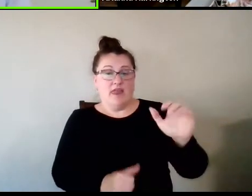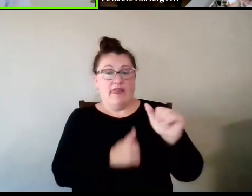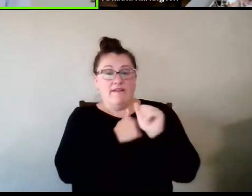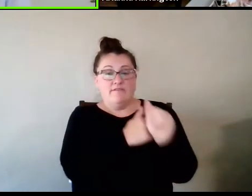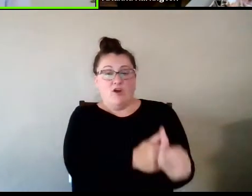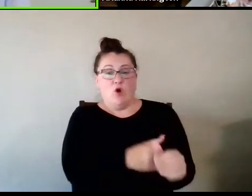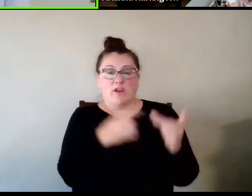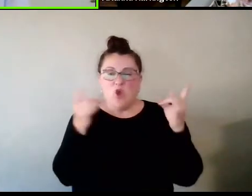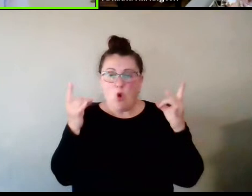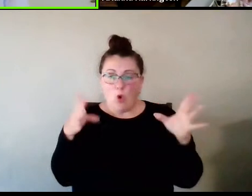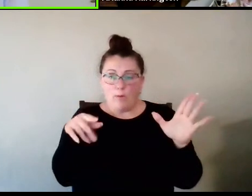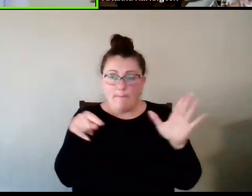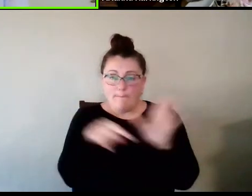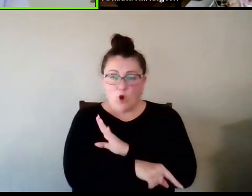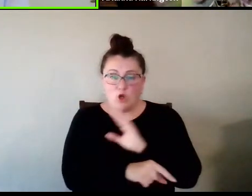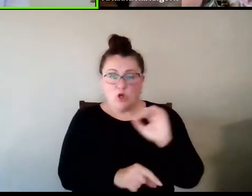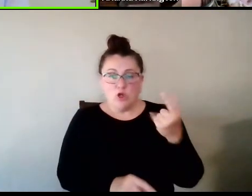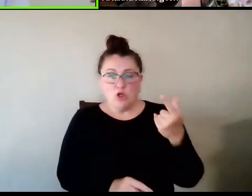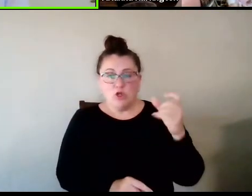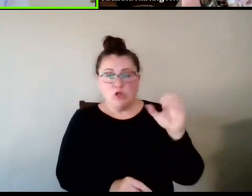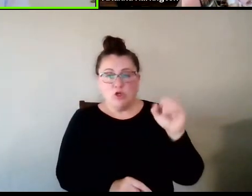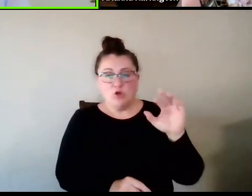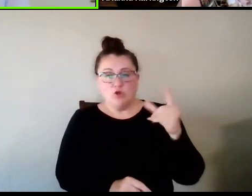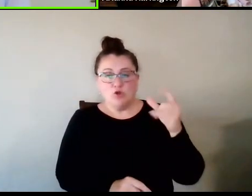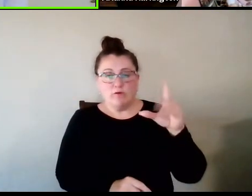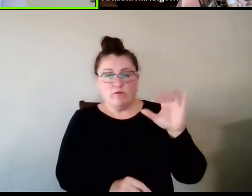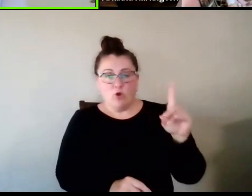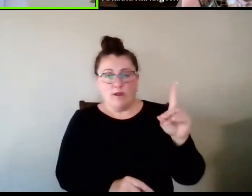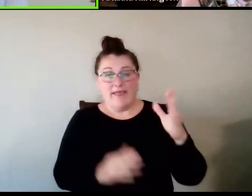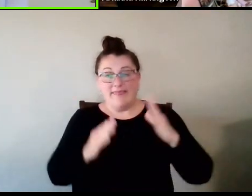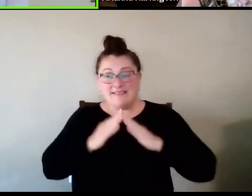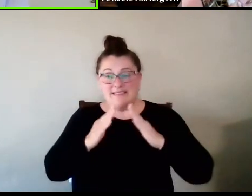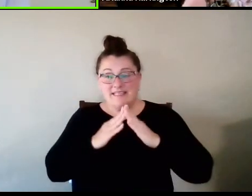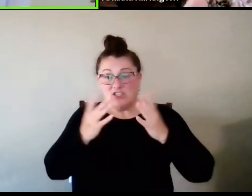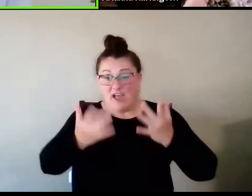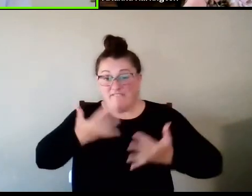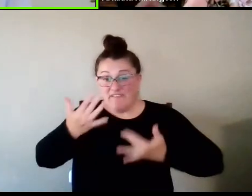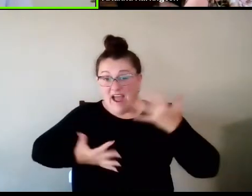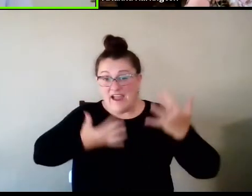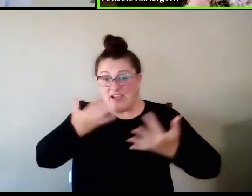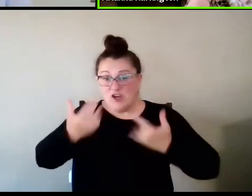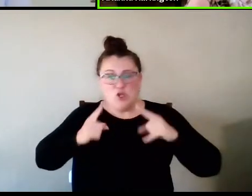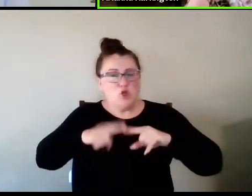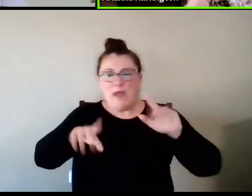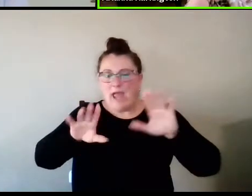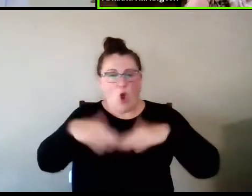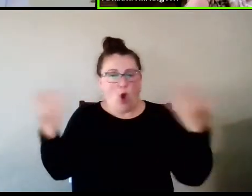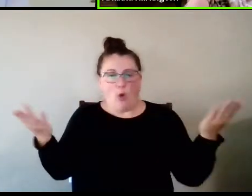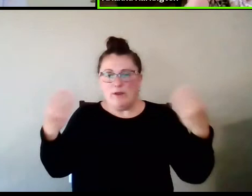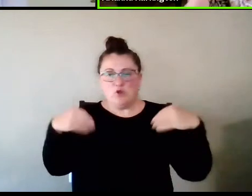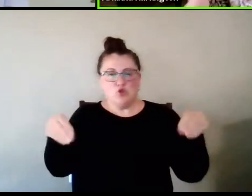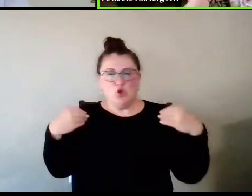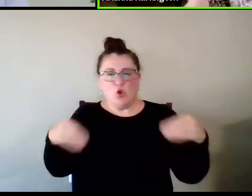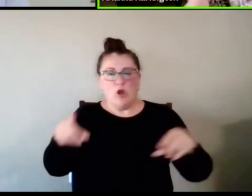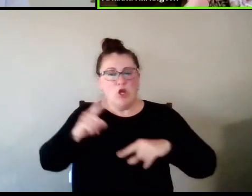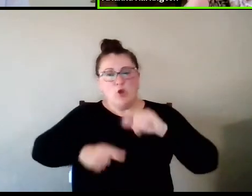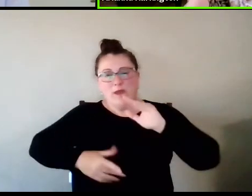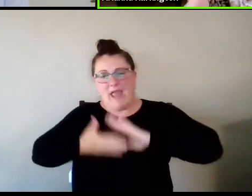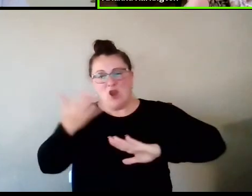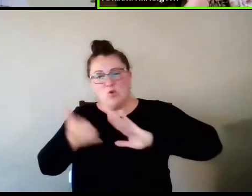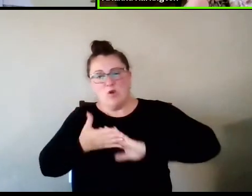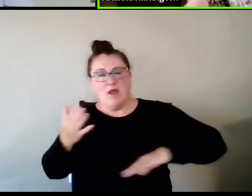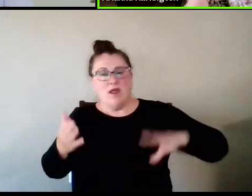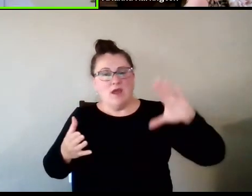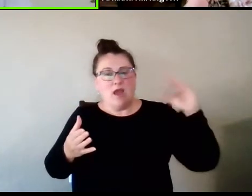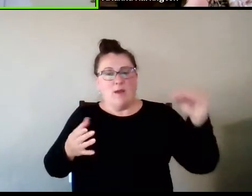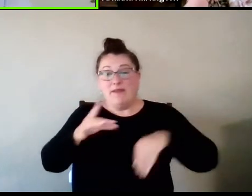George Floyd, you know that if the city's on fire, you cannot open your stores. Yeah. You cannot run a company. If the planet is on